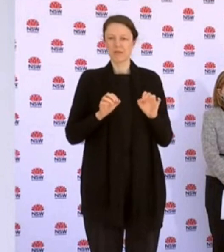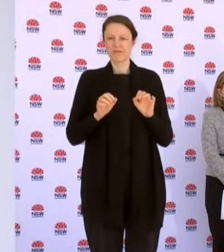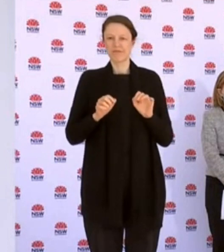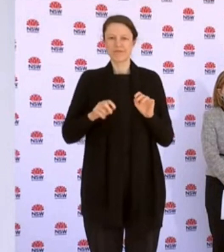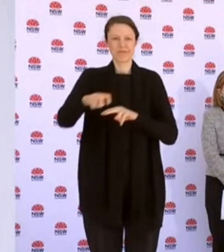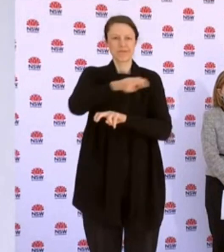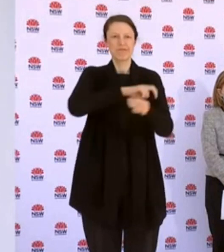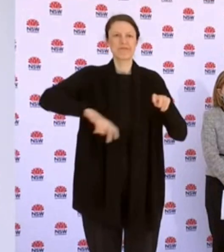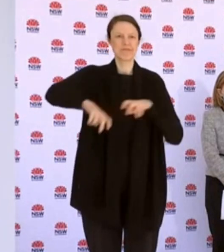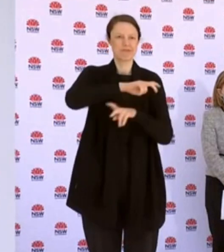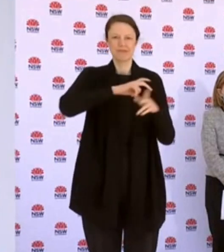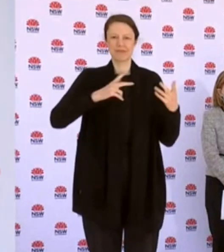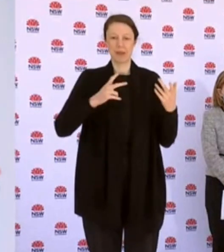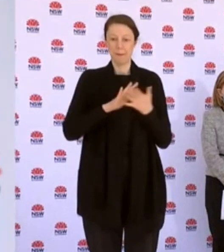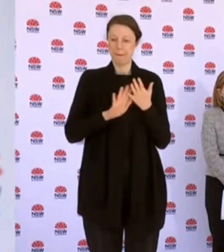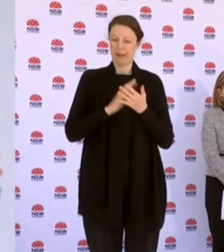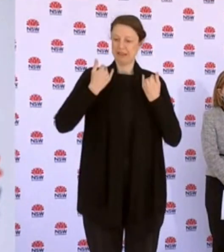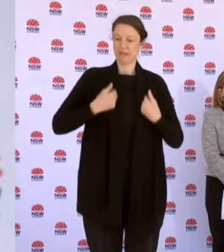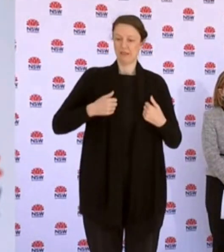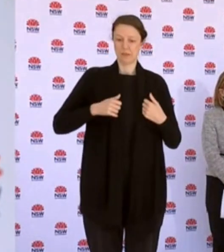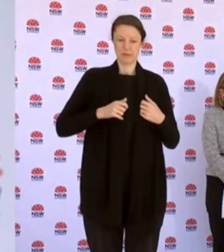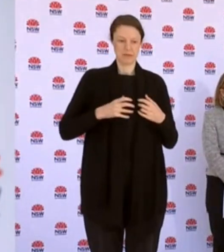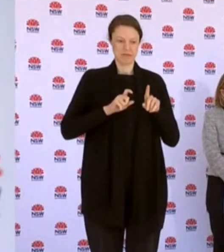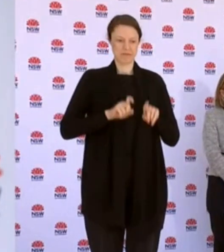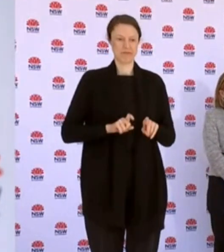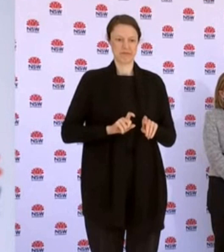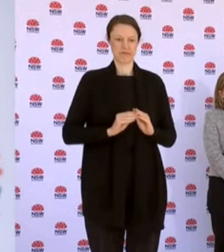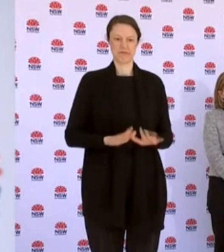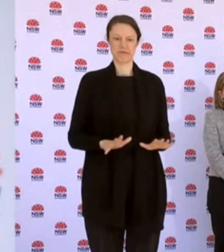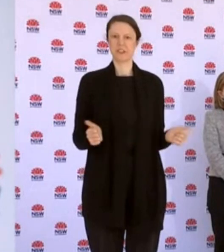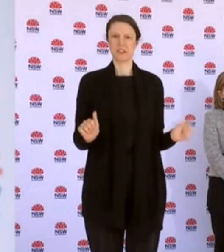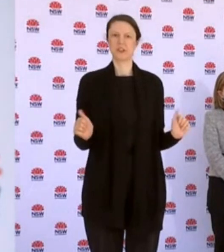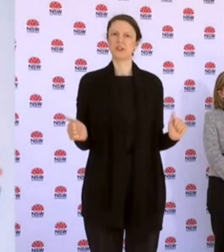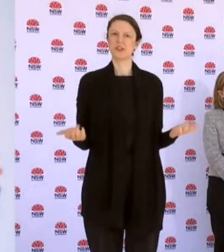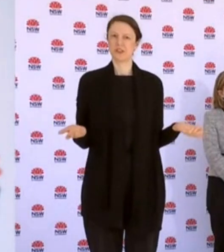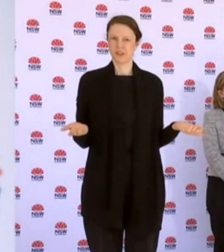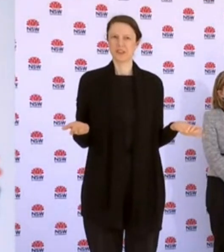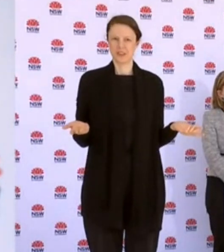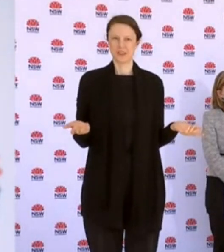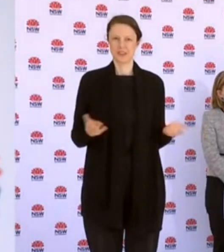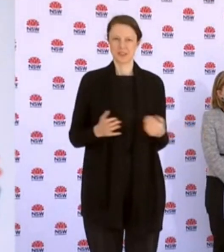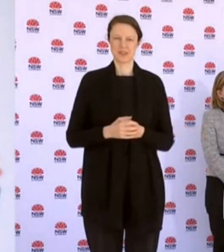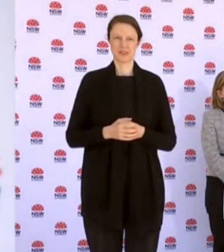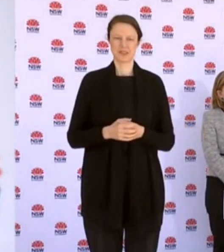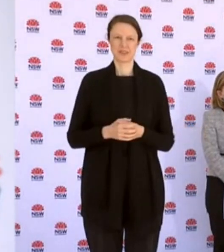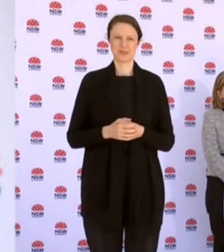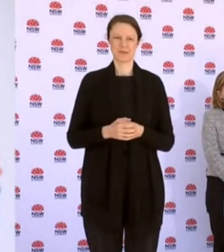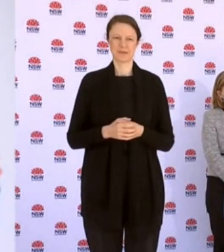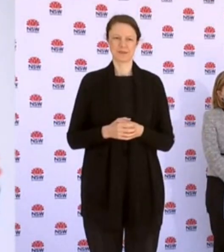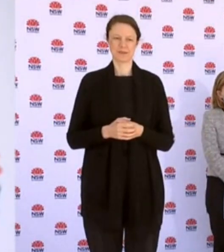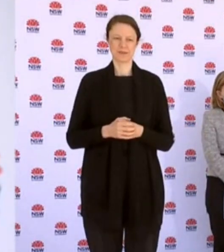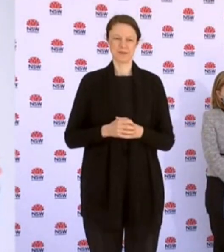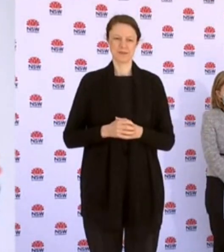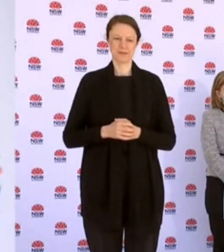won't move around, it won't be transmitted to others in the community. I also want to just emphasise to the community